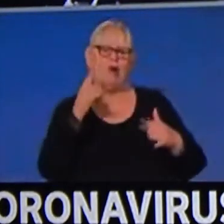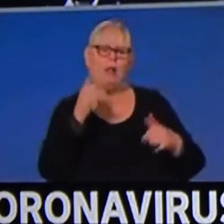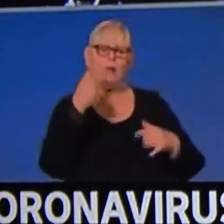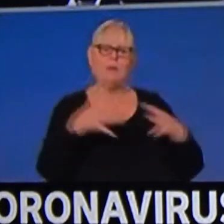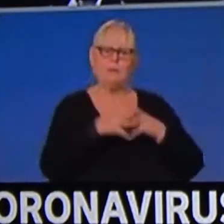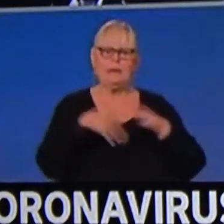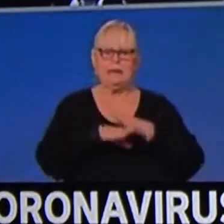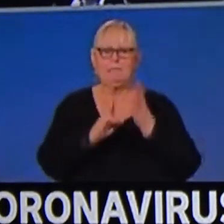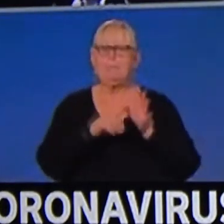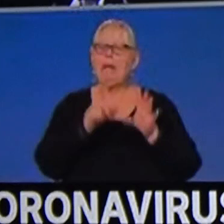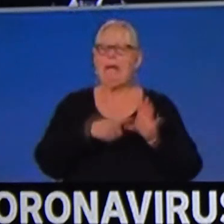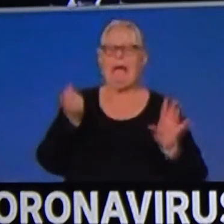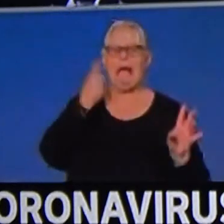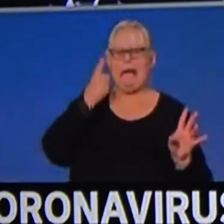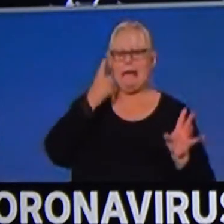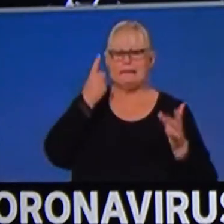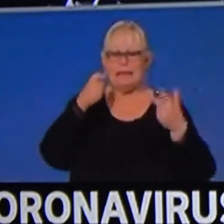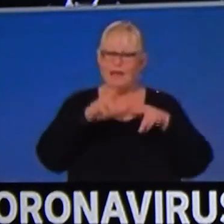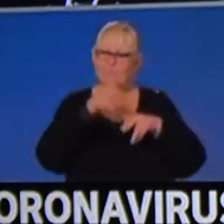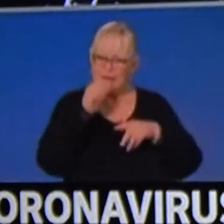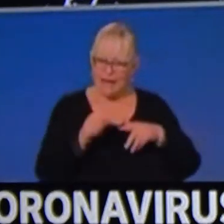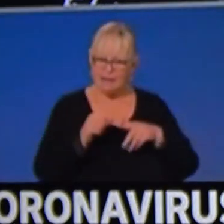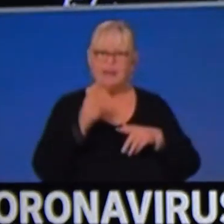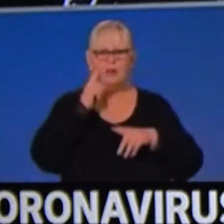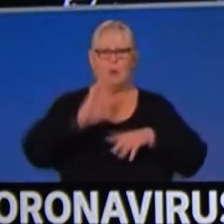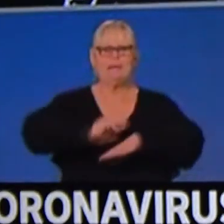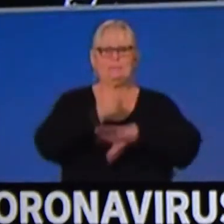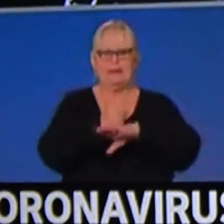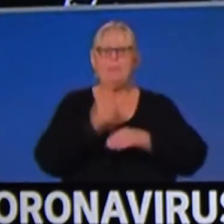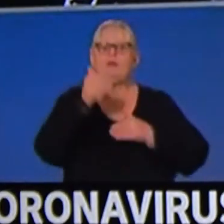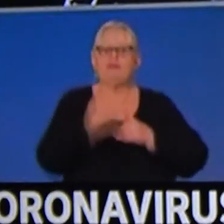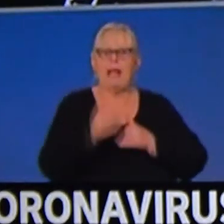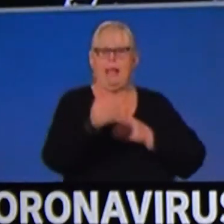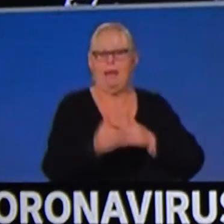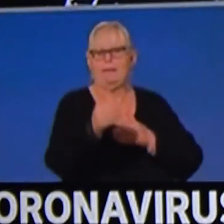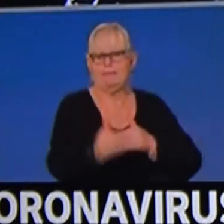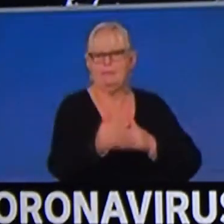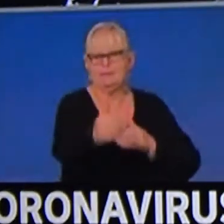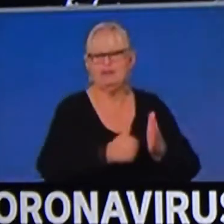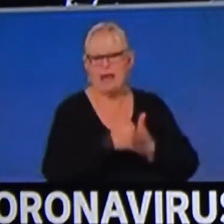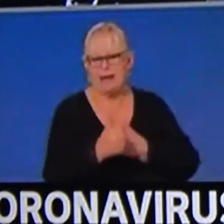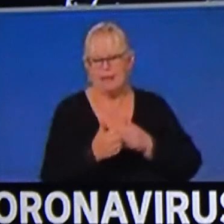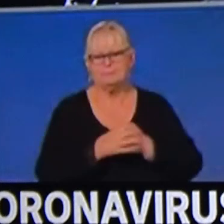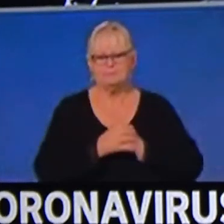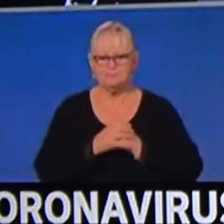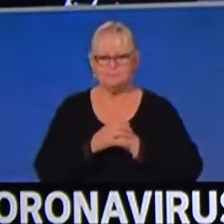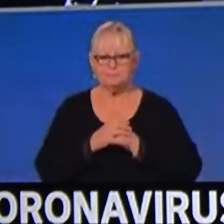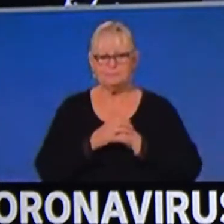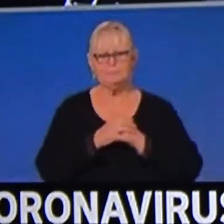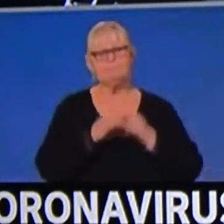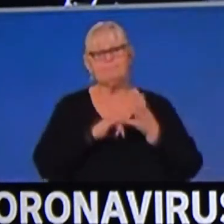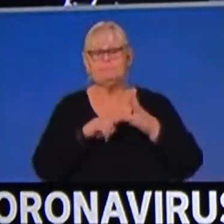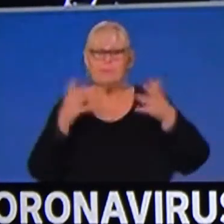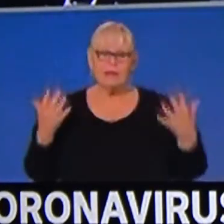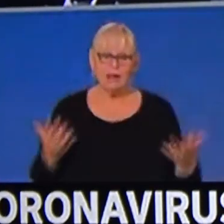May, and it is my hope that we might then be able to establish a pattern beyond that which is workable.